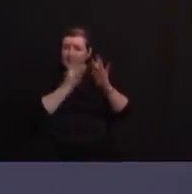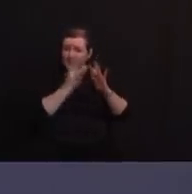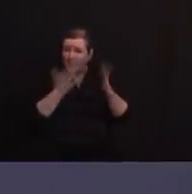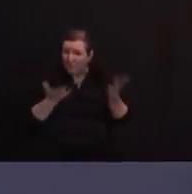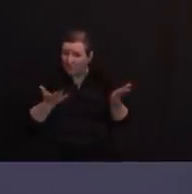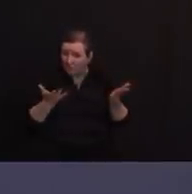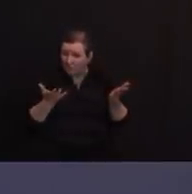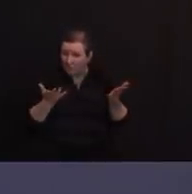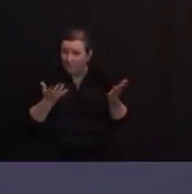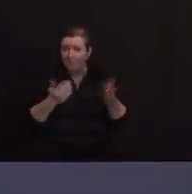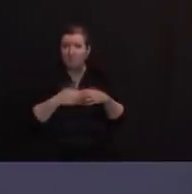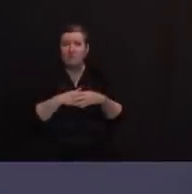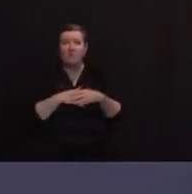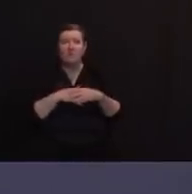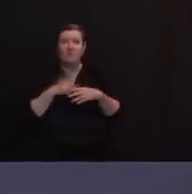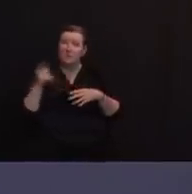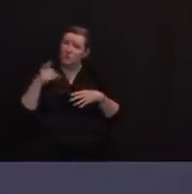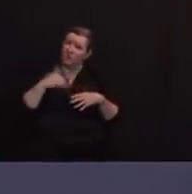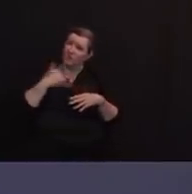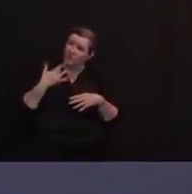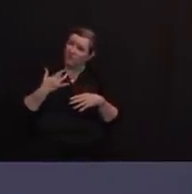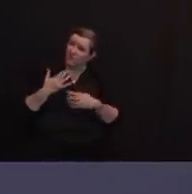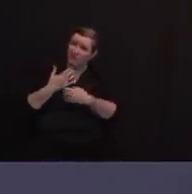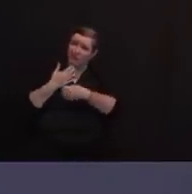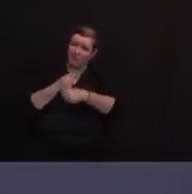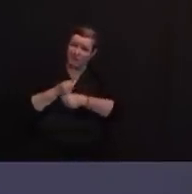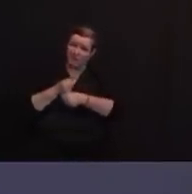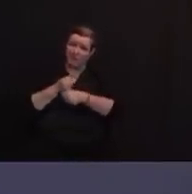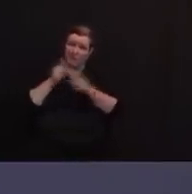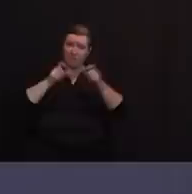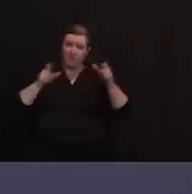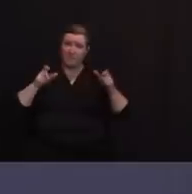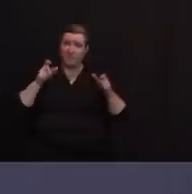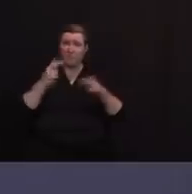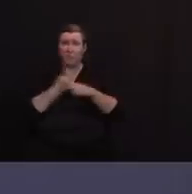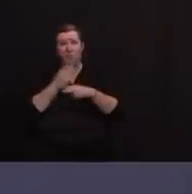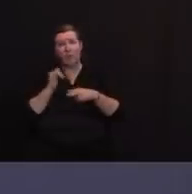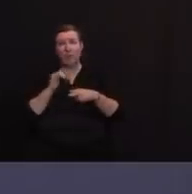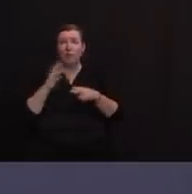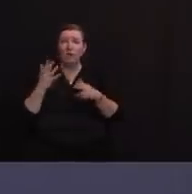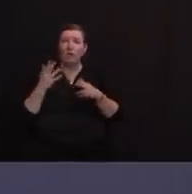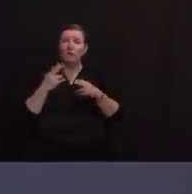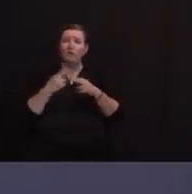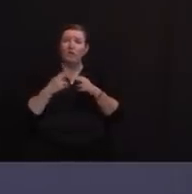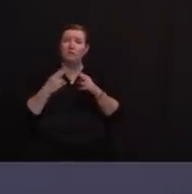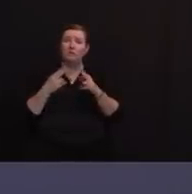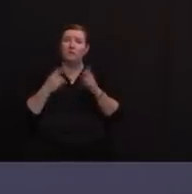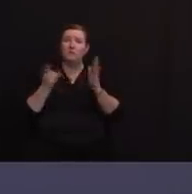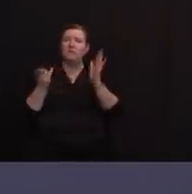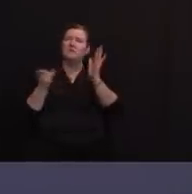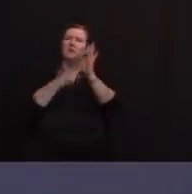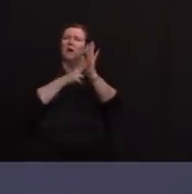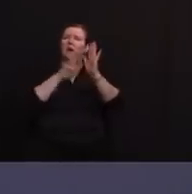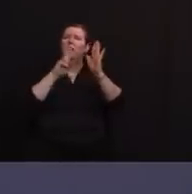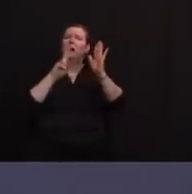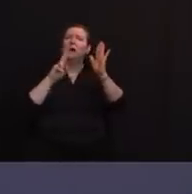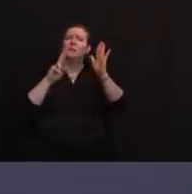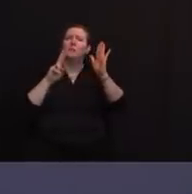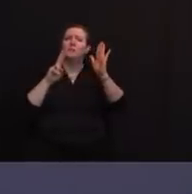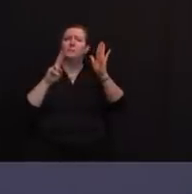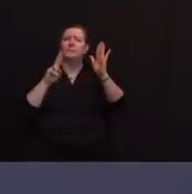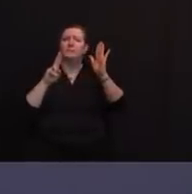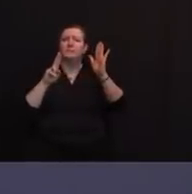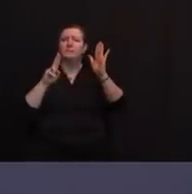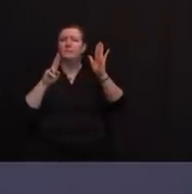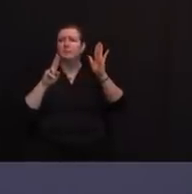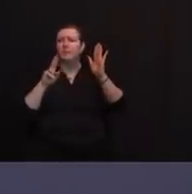have confidence in the web-based services such as Sign Up Genius and Eventbrite that some counties are